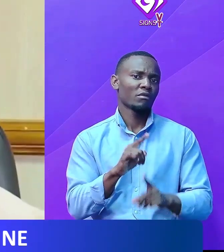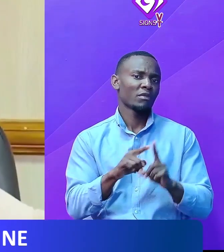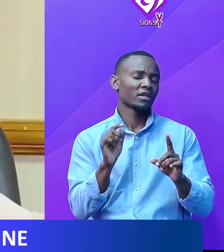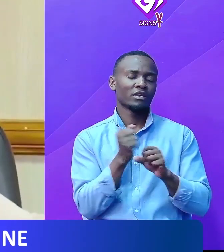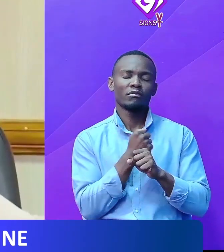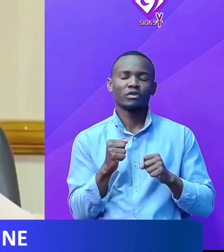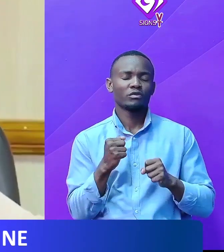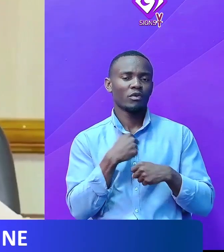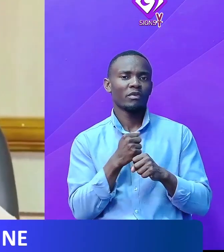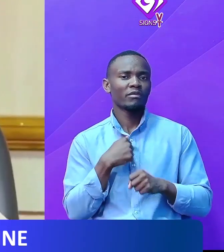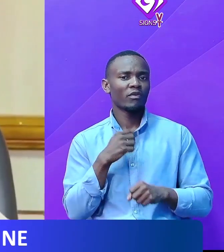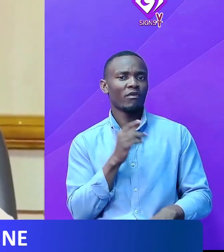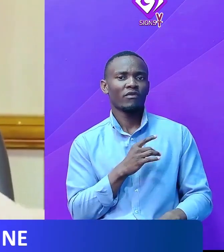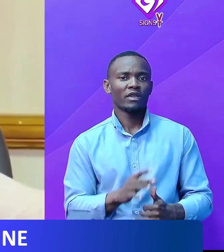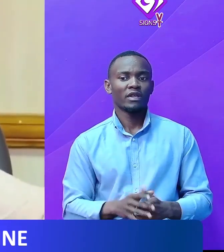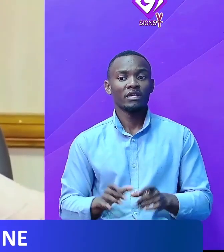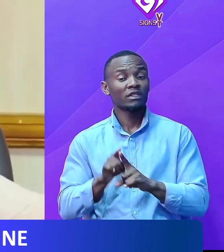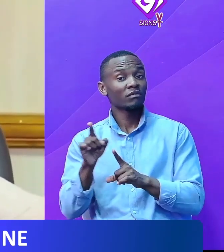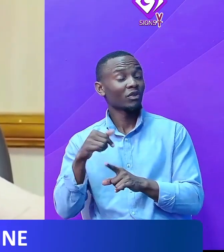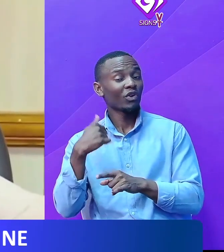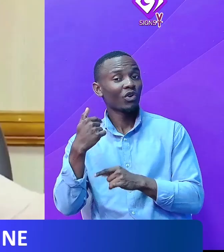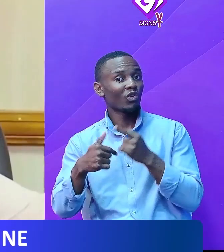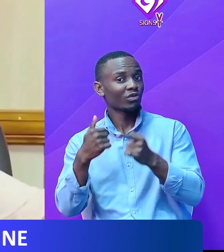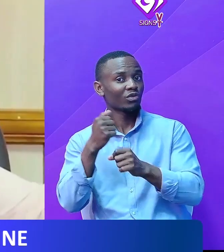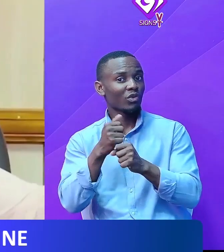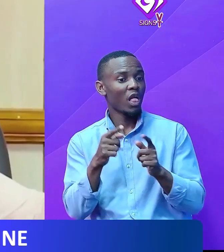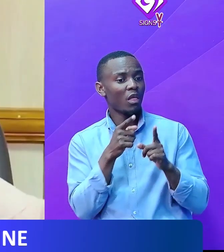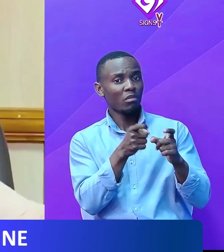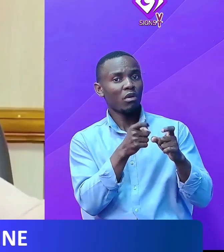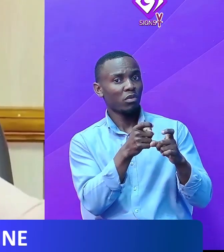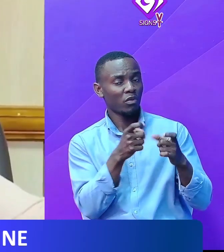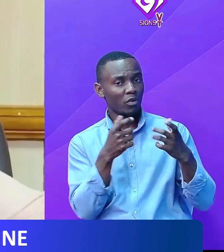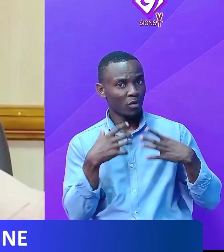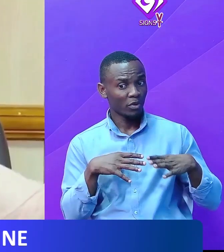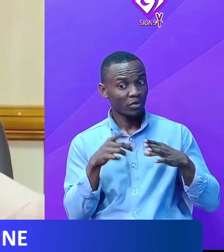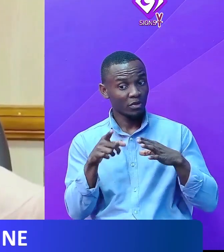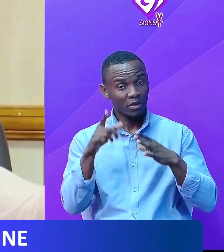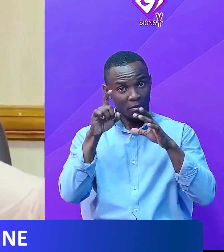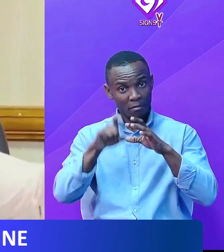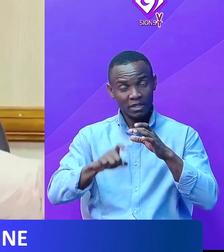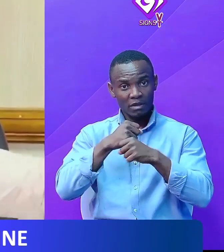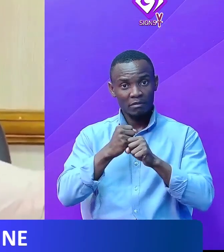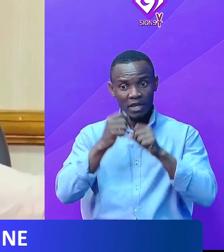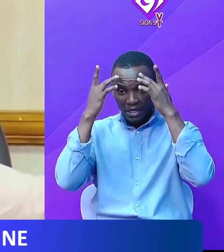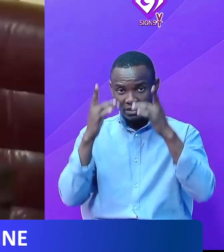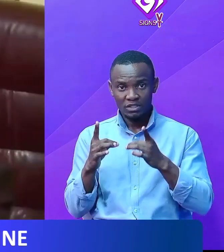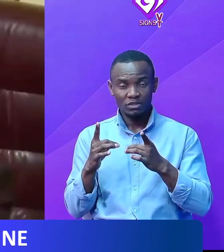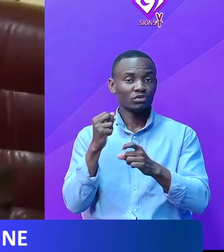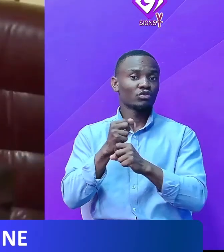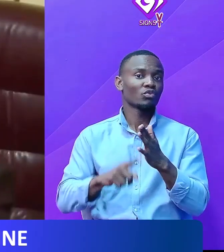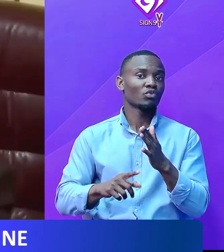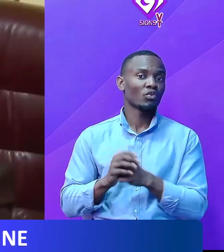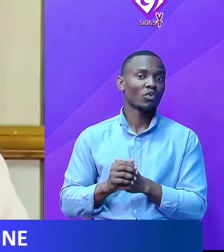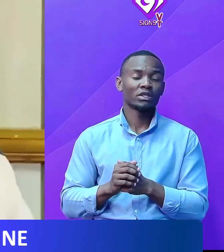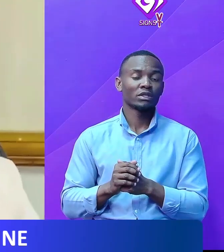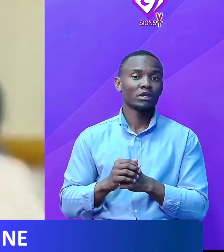keeps taking swipes on the members of this house. Honorable Chair, he needs to make a decision whether he wants to come back to this house or serve this nation as an executive member. The only